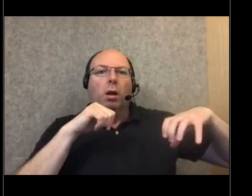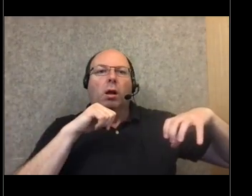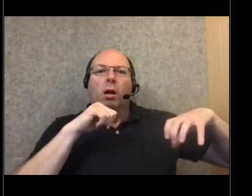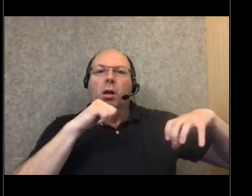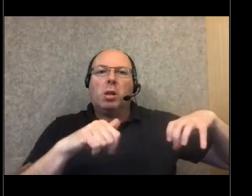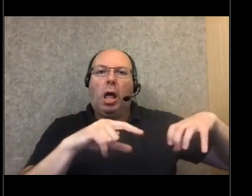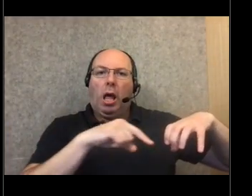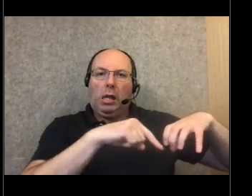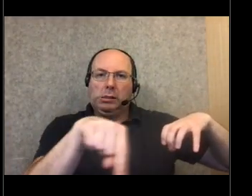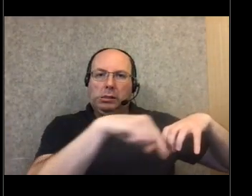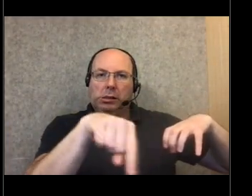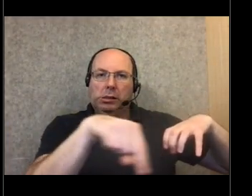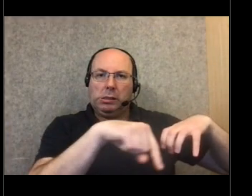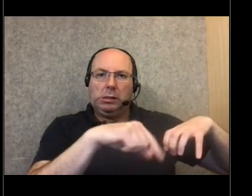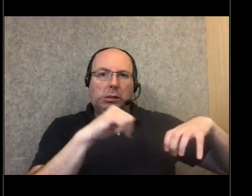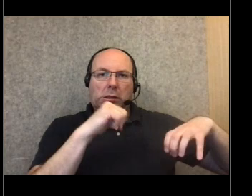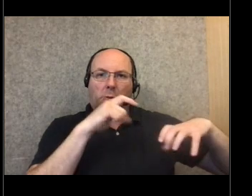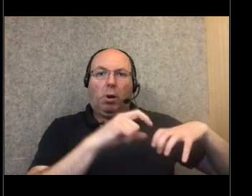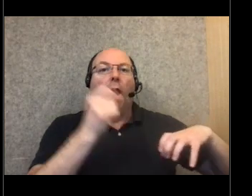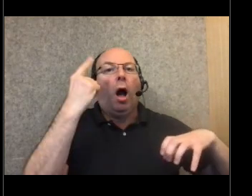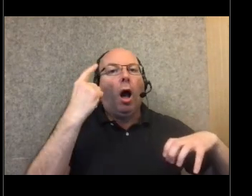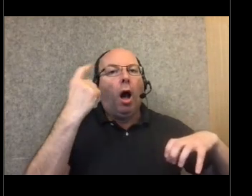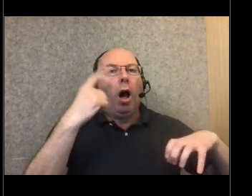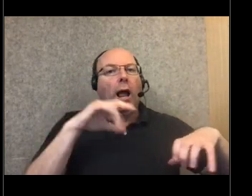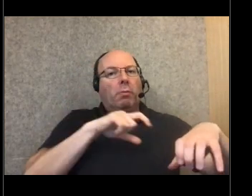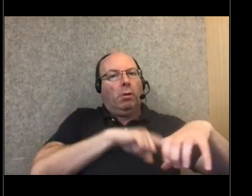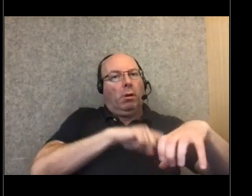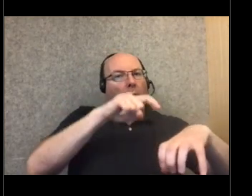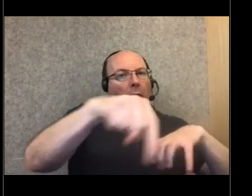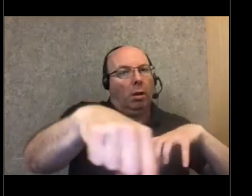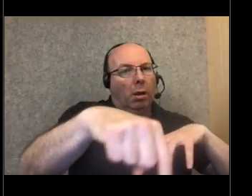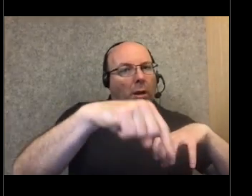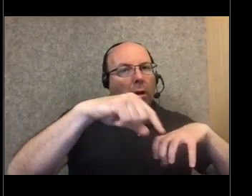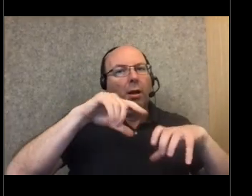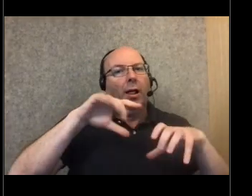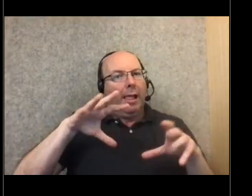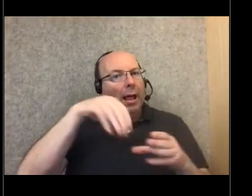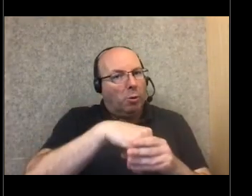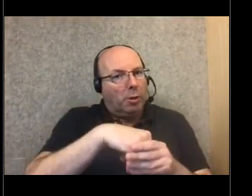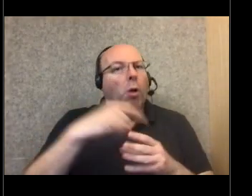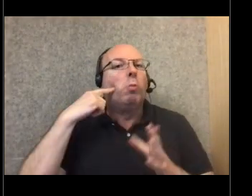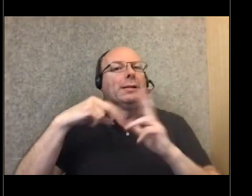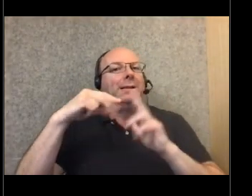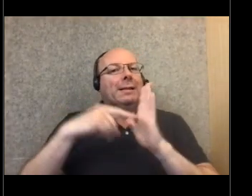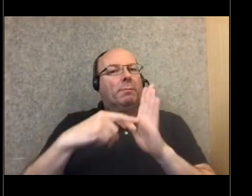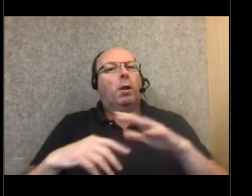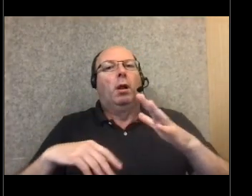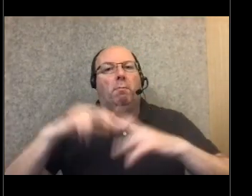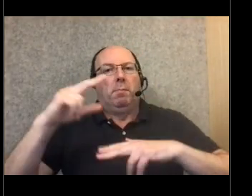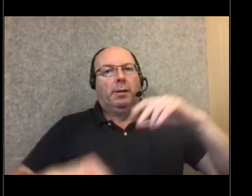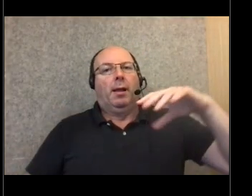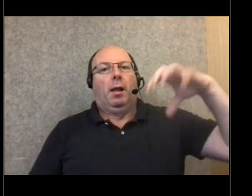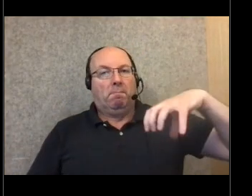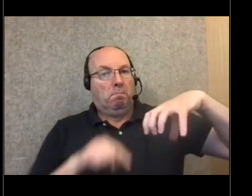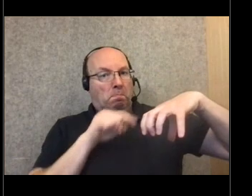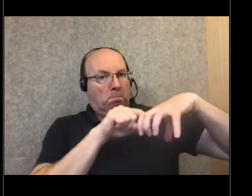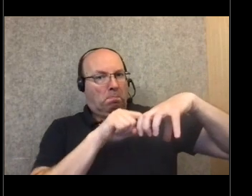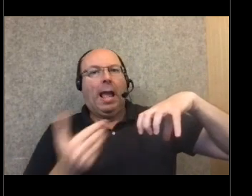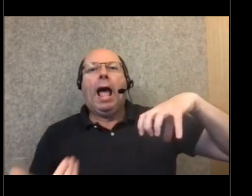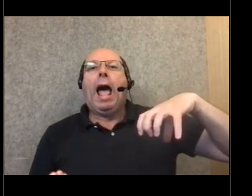required accessible route. For example, if a building also contains